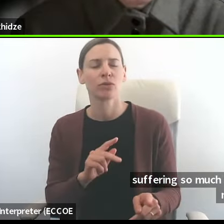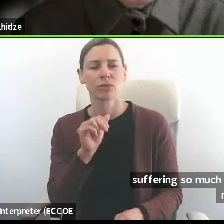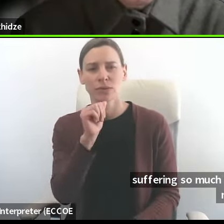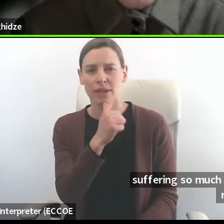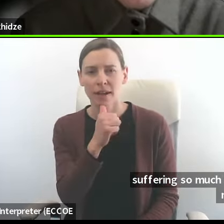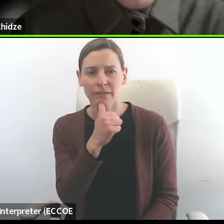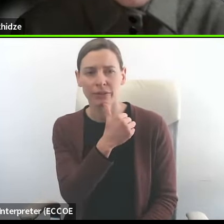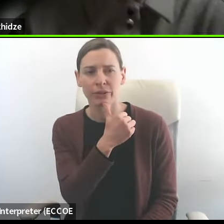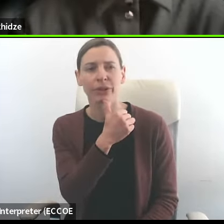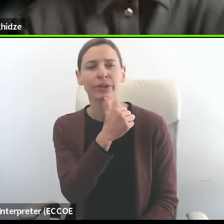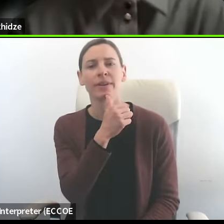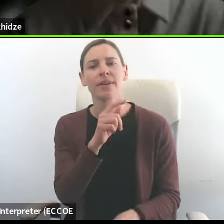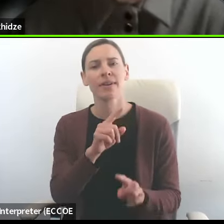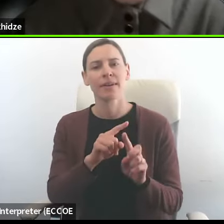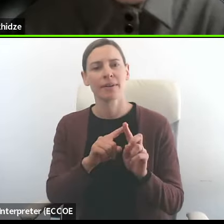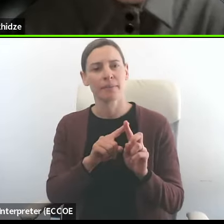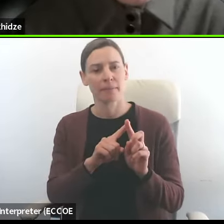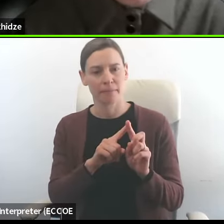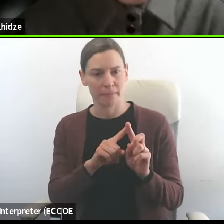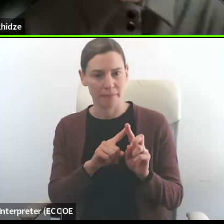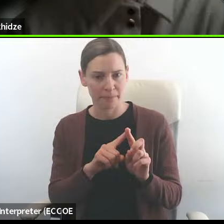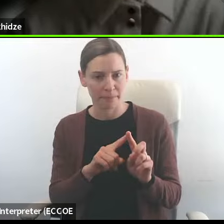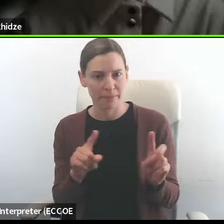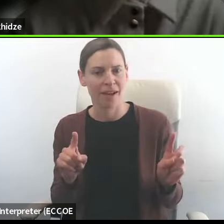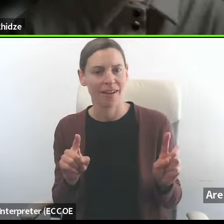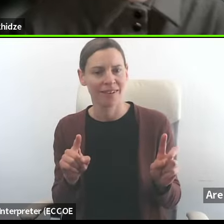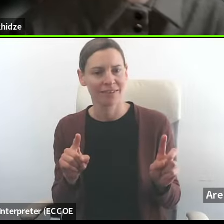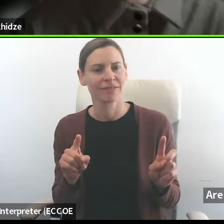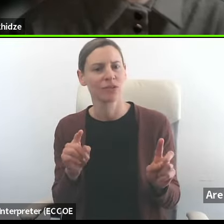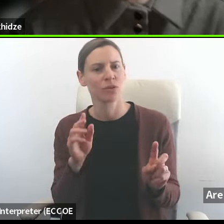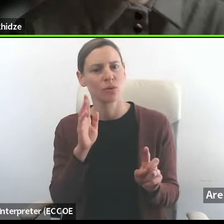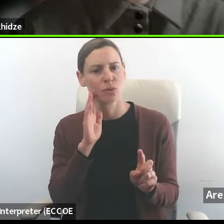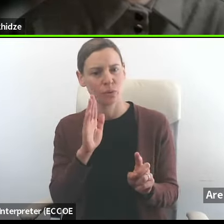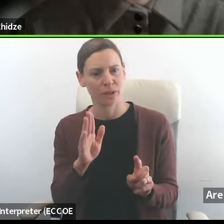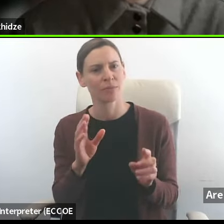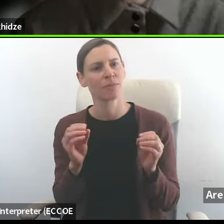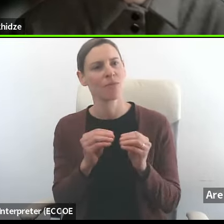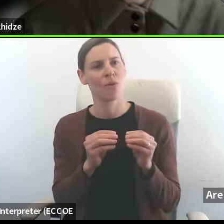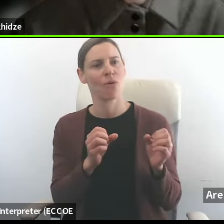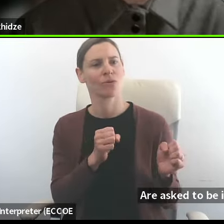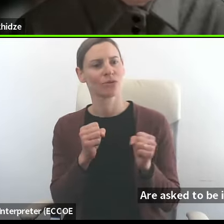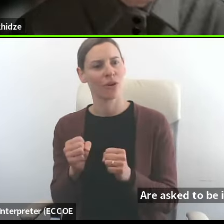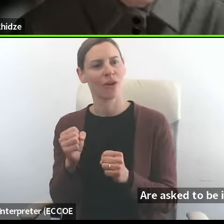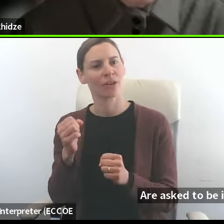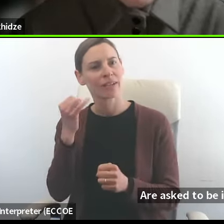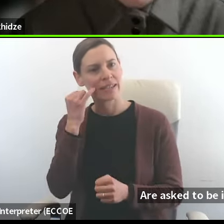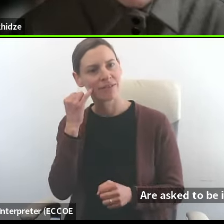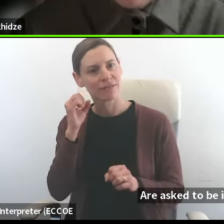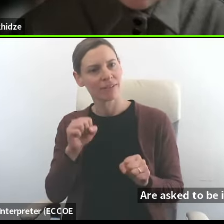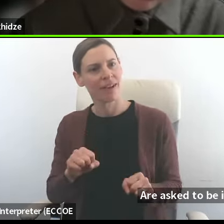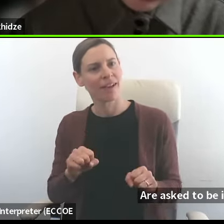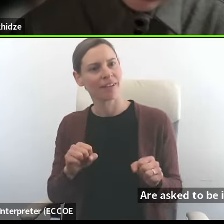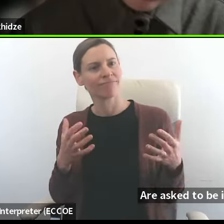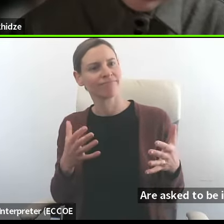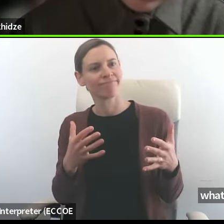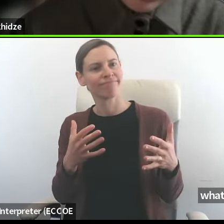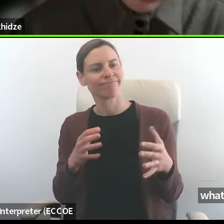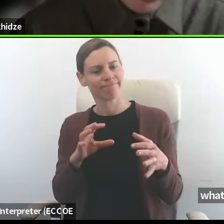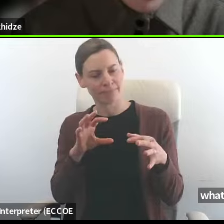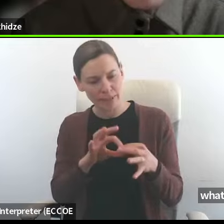way we are. I also was asked many times, what is the problem with Russian